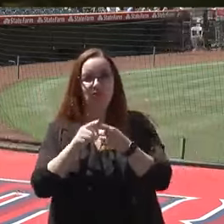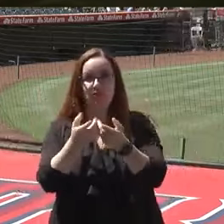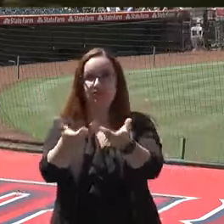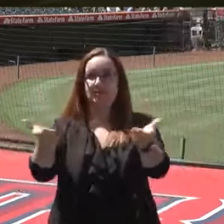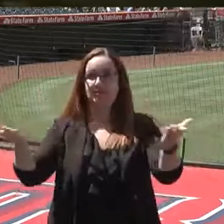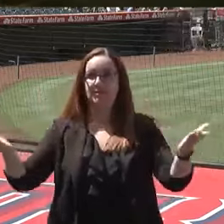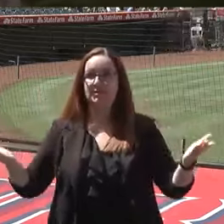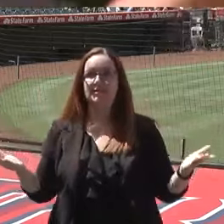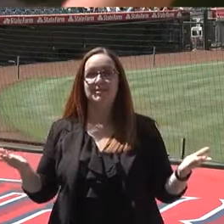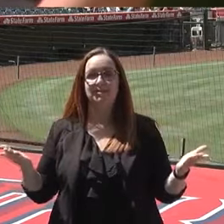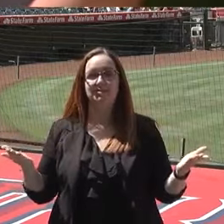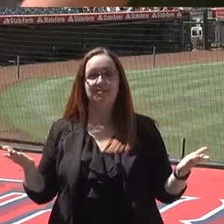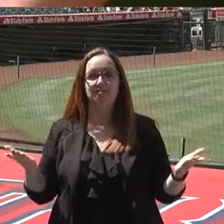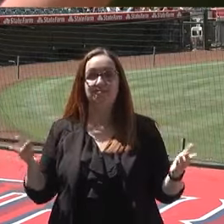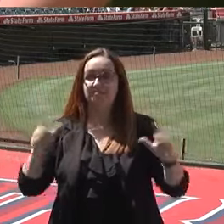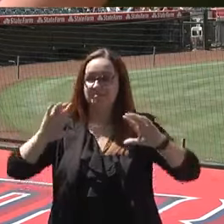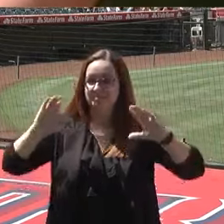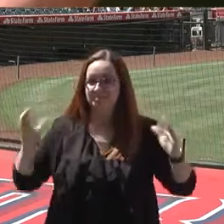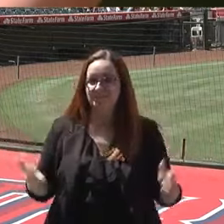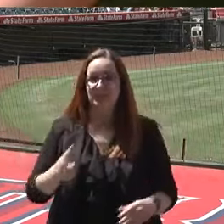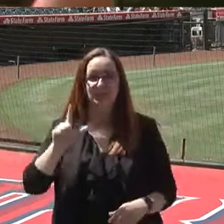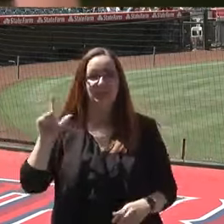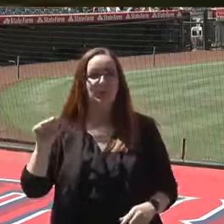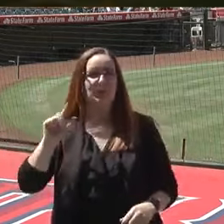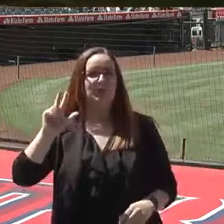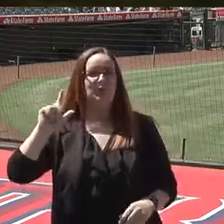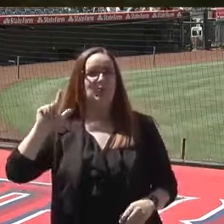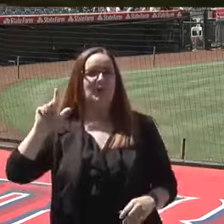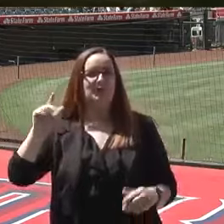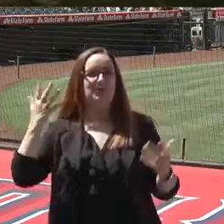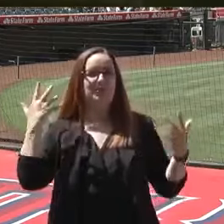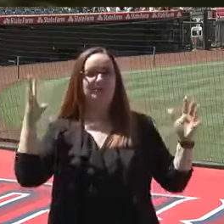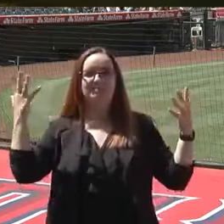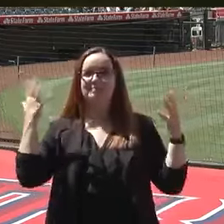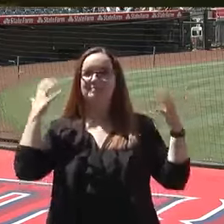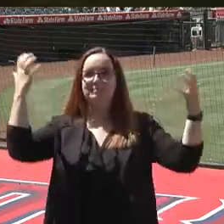graduates, and the class of 2023.